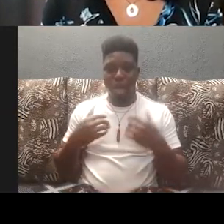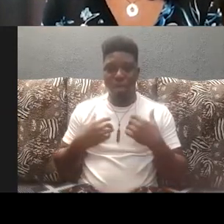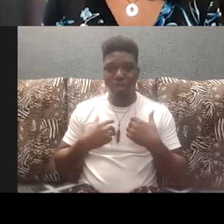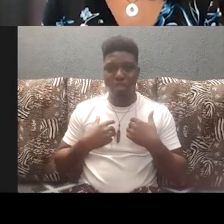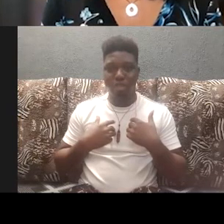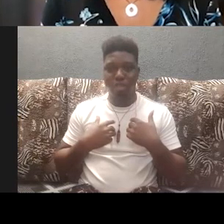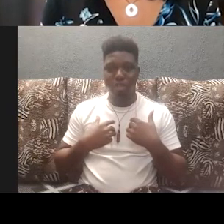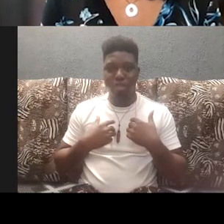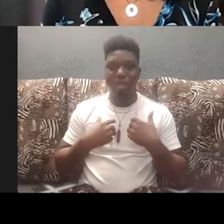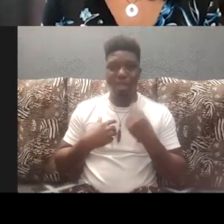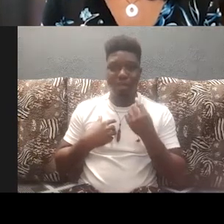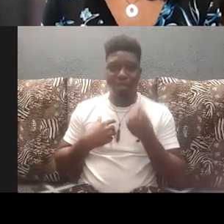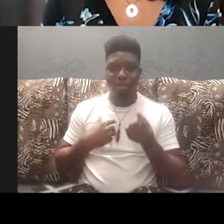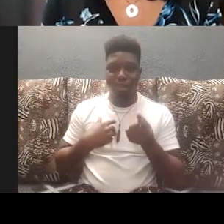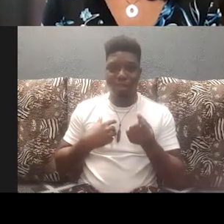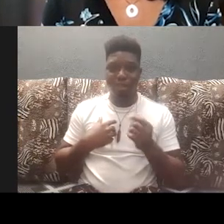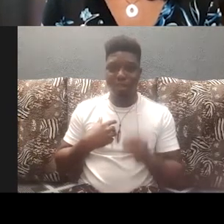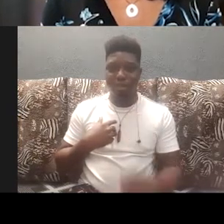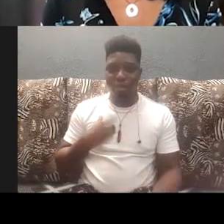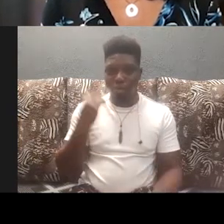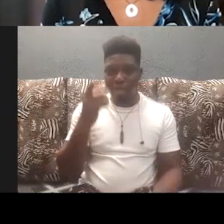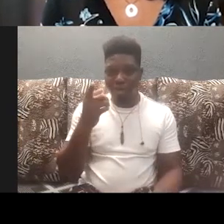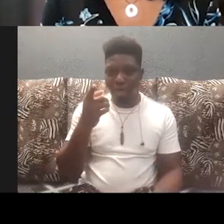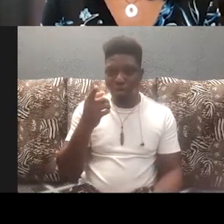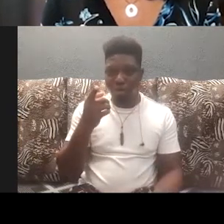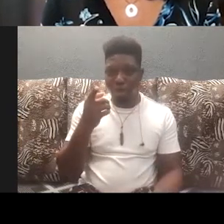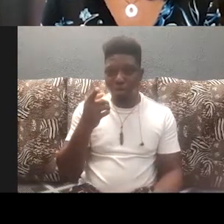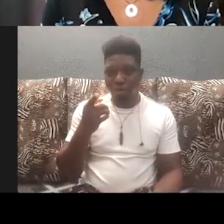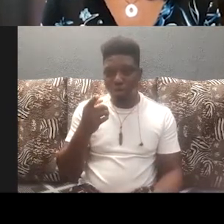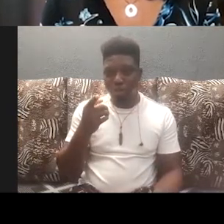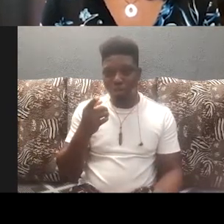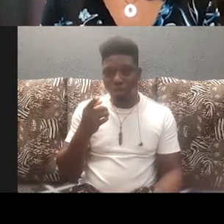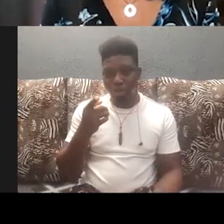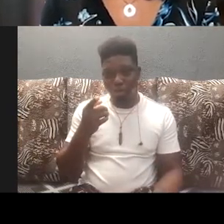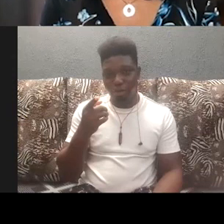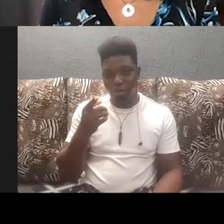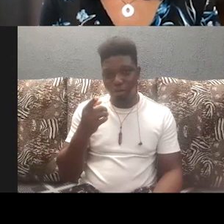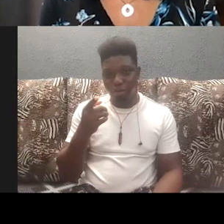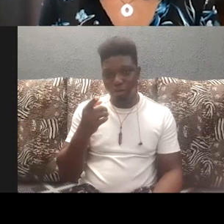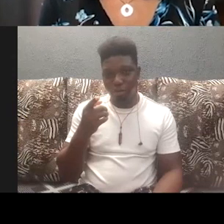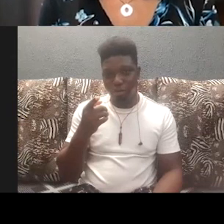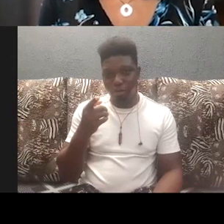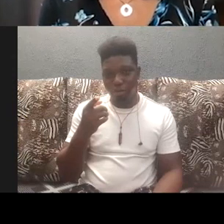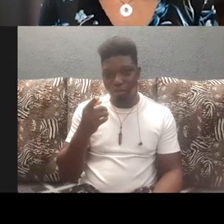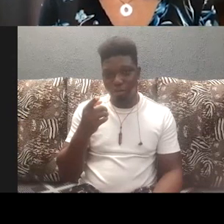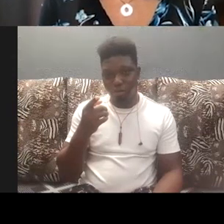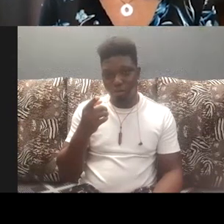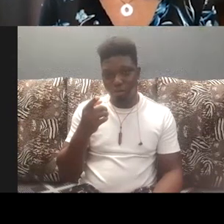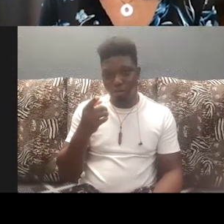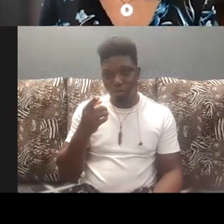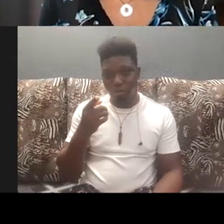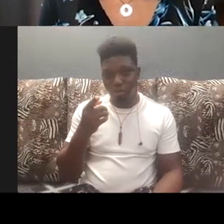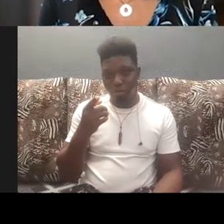I can read in braille a bit. But let me ask you, Laura, can you read in braille? In braille,